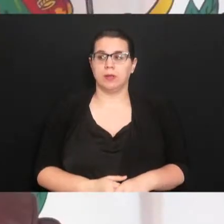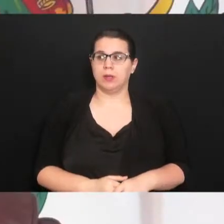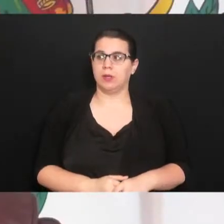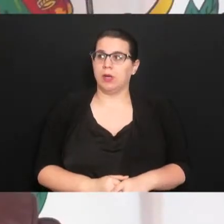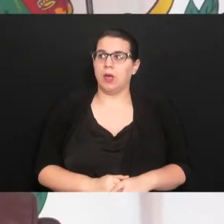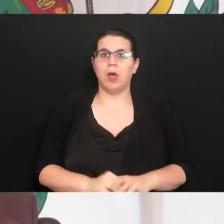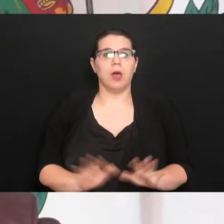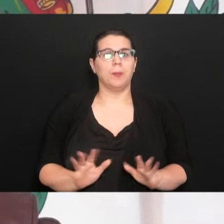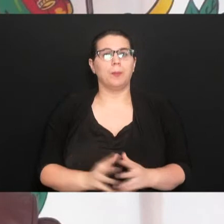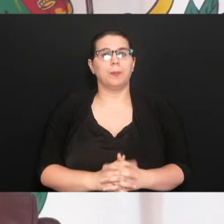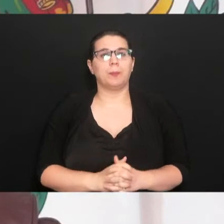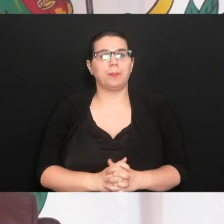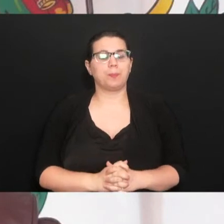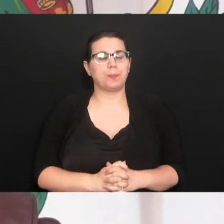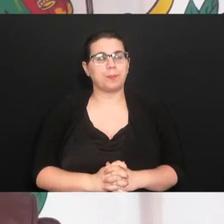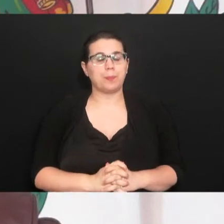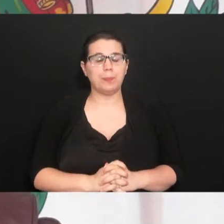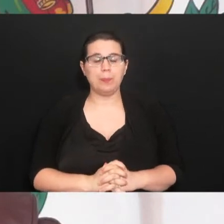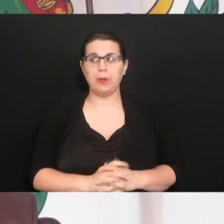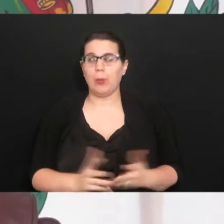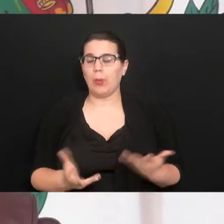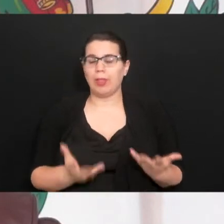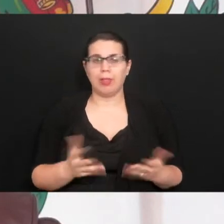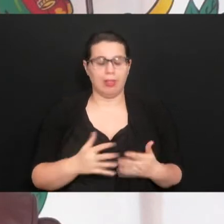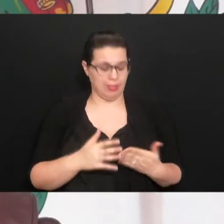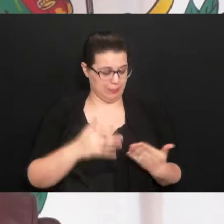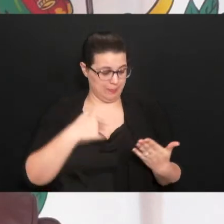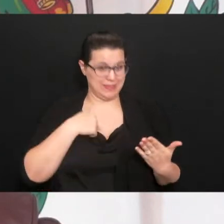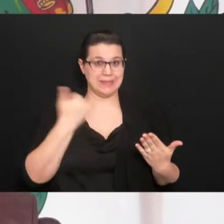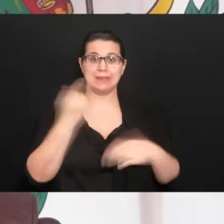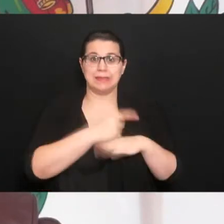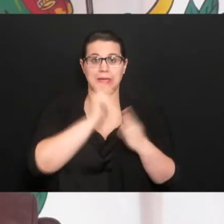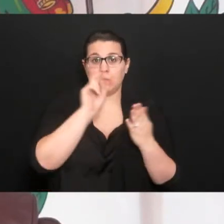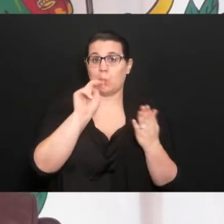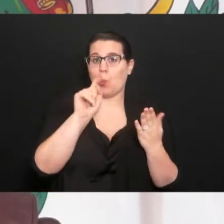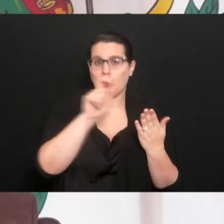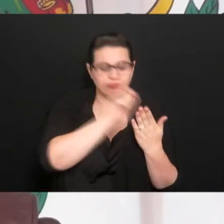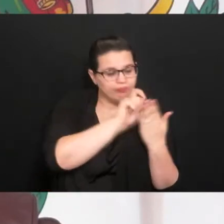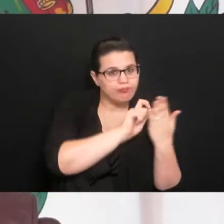Well, I really, the notes that I've made today,